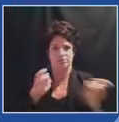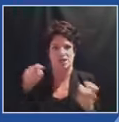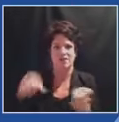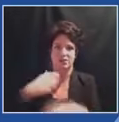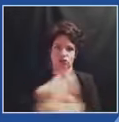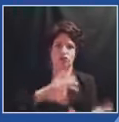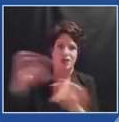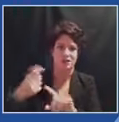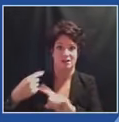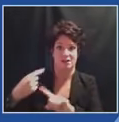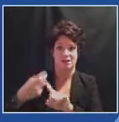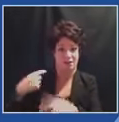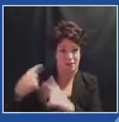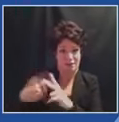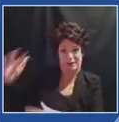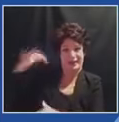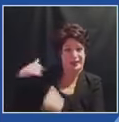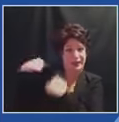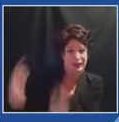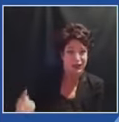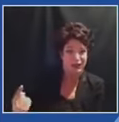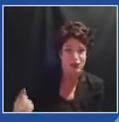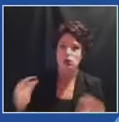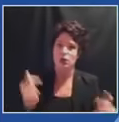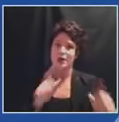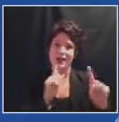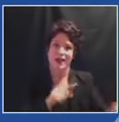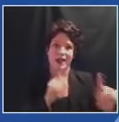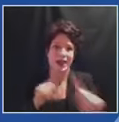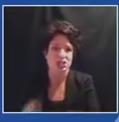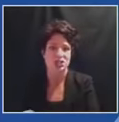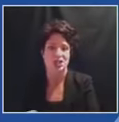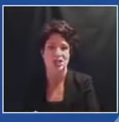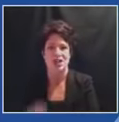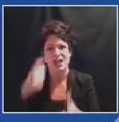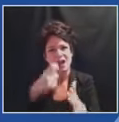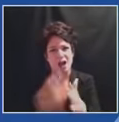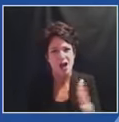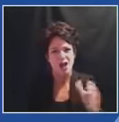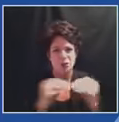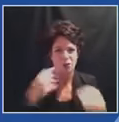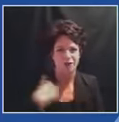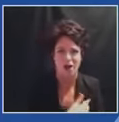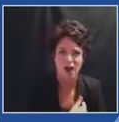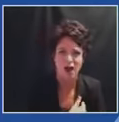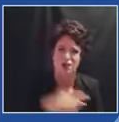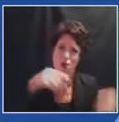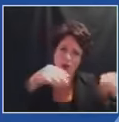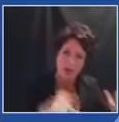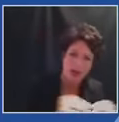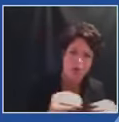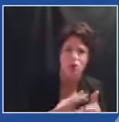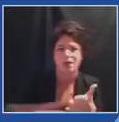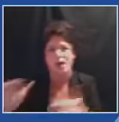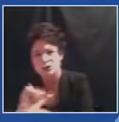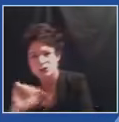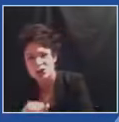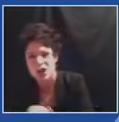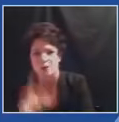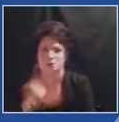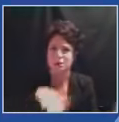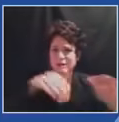from the start. His failure to take quick action made this pandemic more costly for American people in every way, in lives lost,